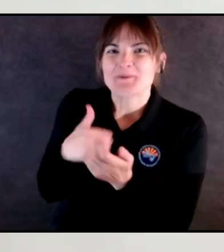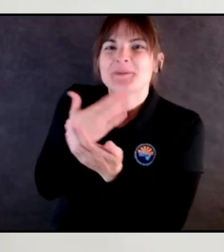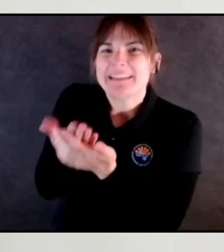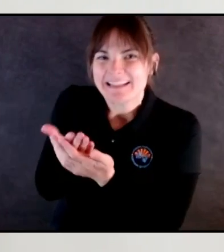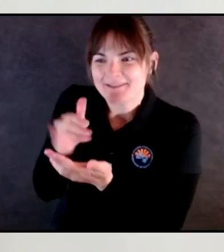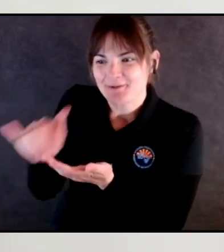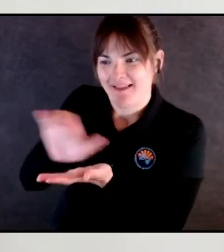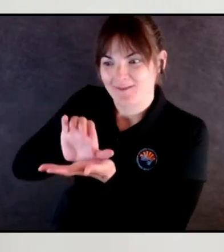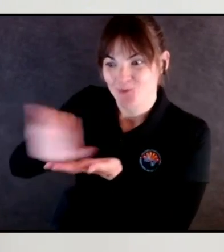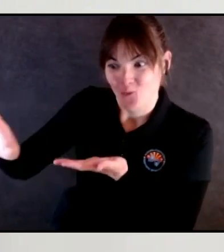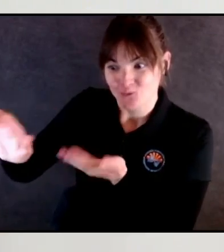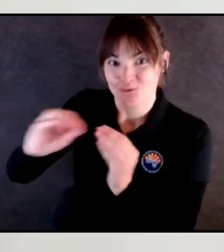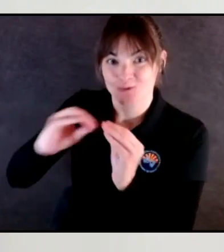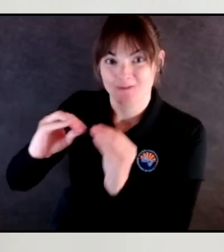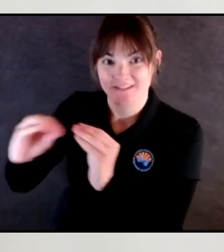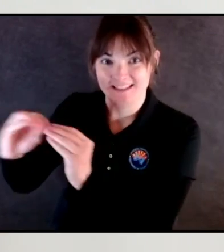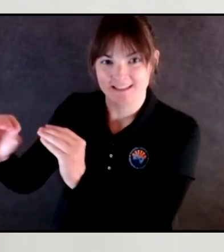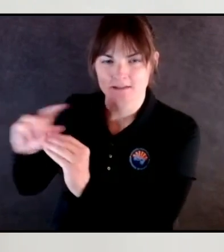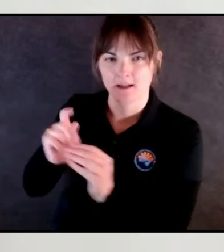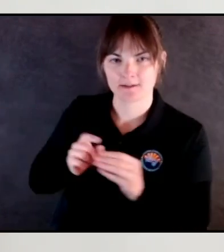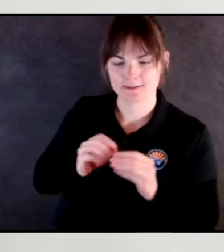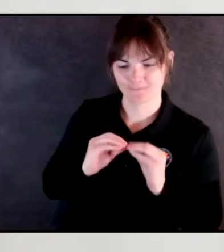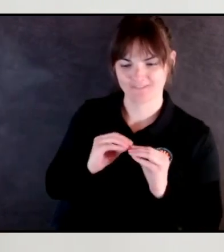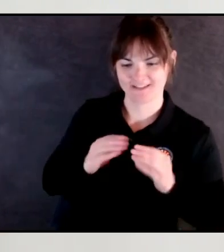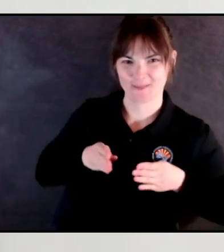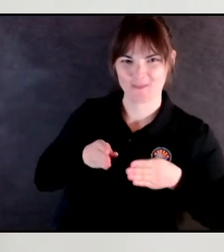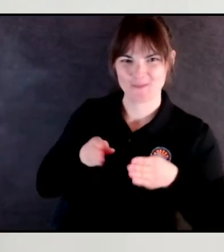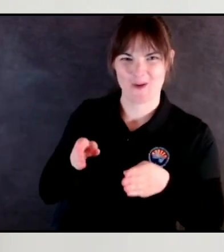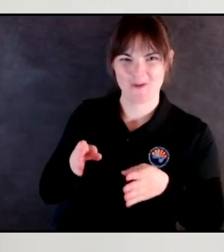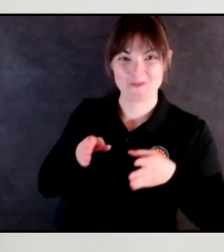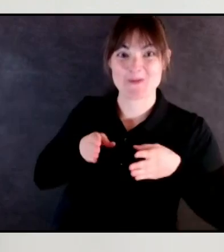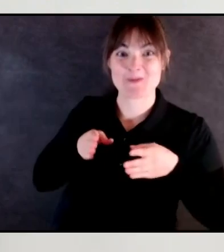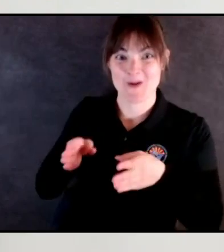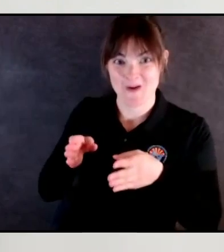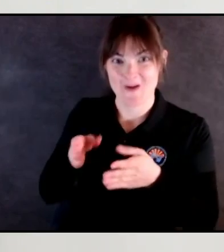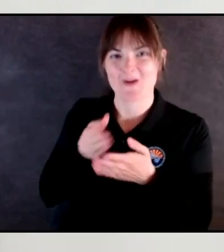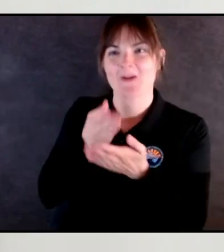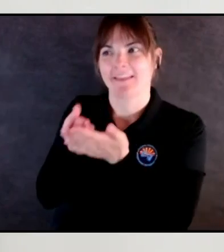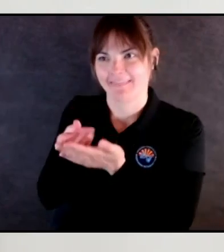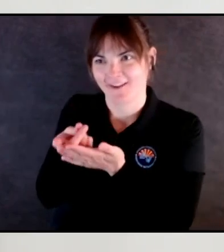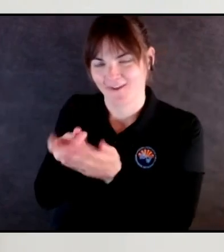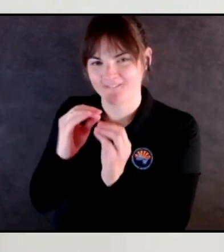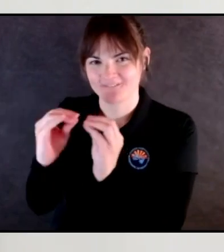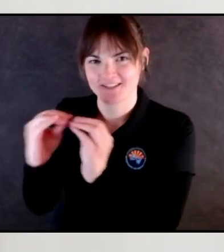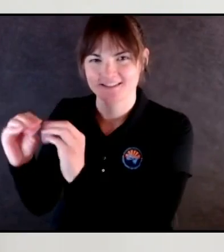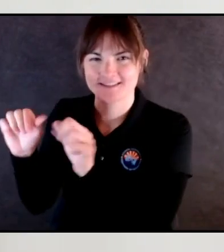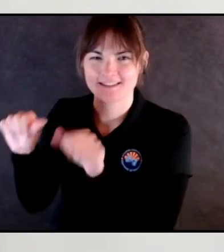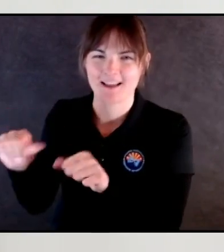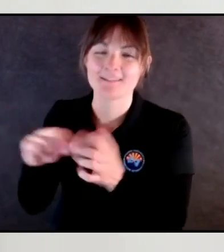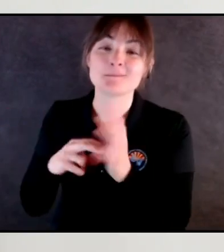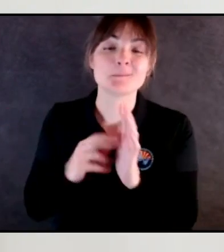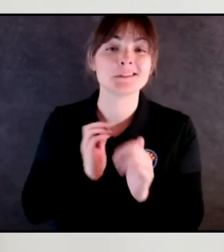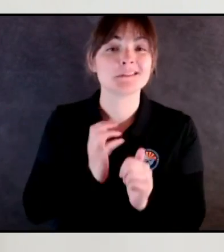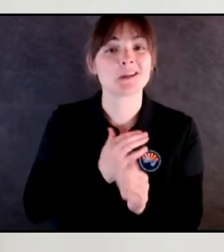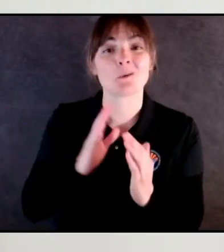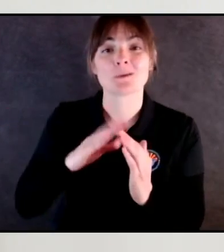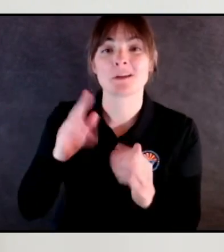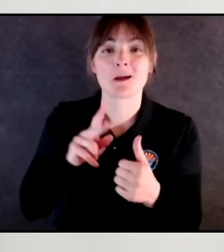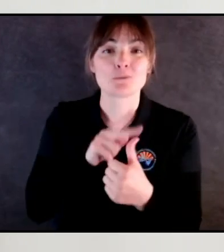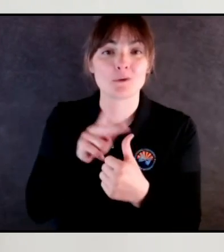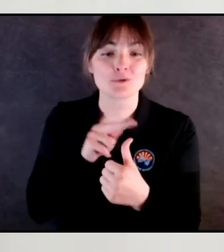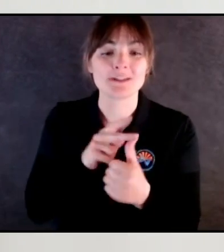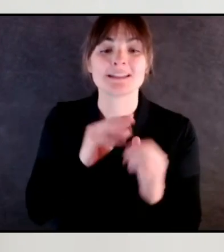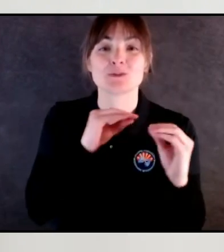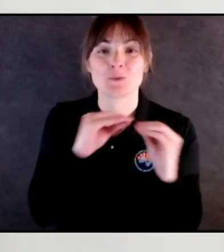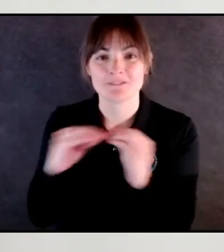focus is fixing up the road systems. That way, later on, they can get in when the weather changes a little bit. They get an opportunity